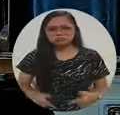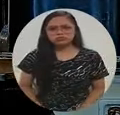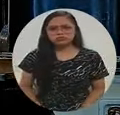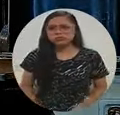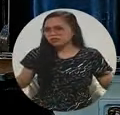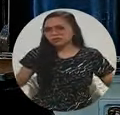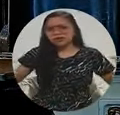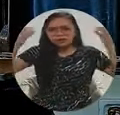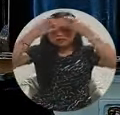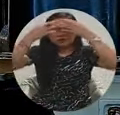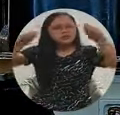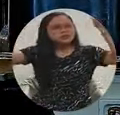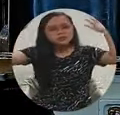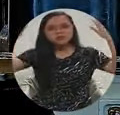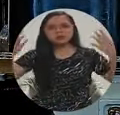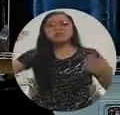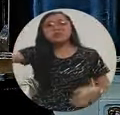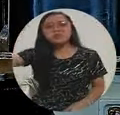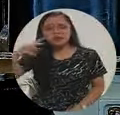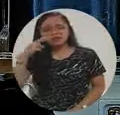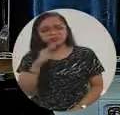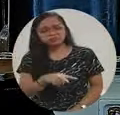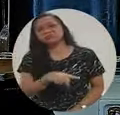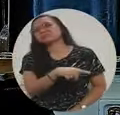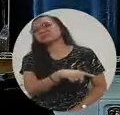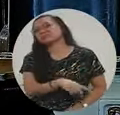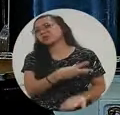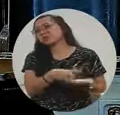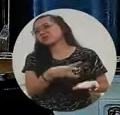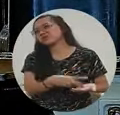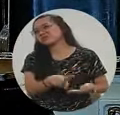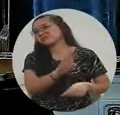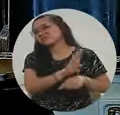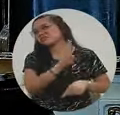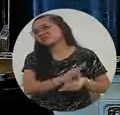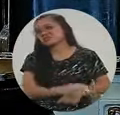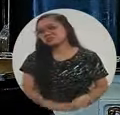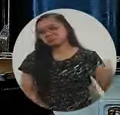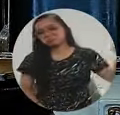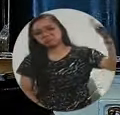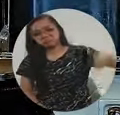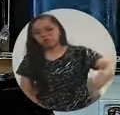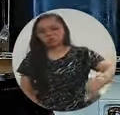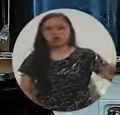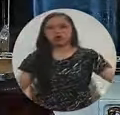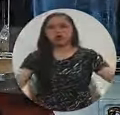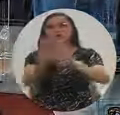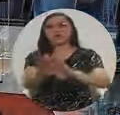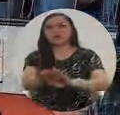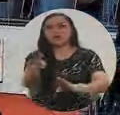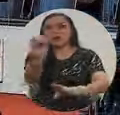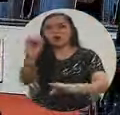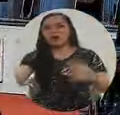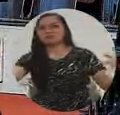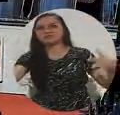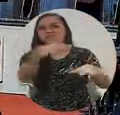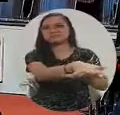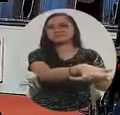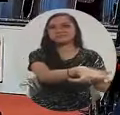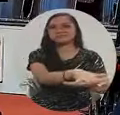Murag mayor ba, mayor vice mayor. They're running for the same office